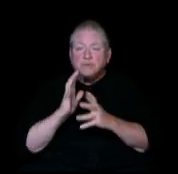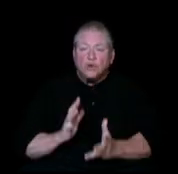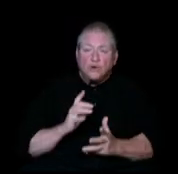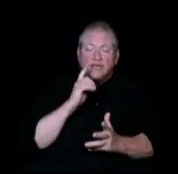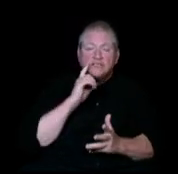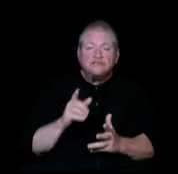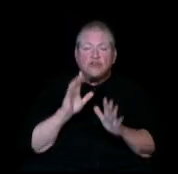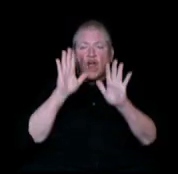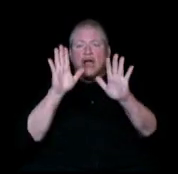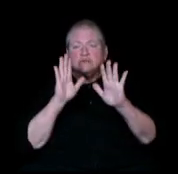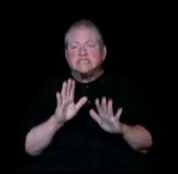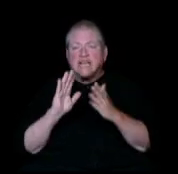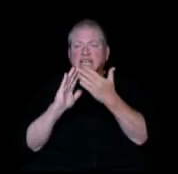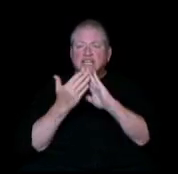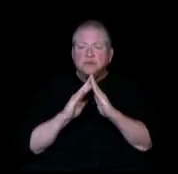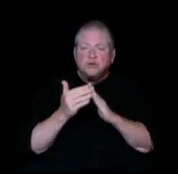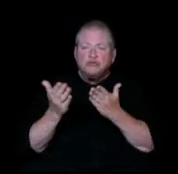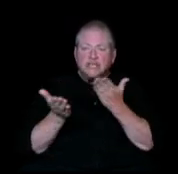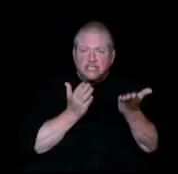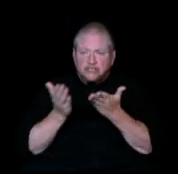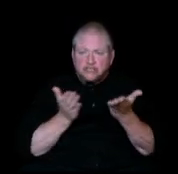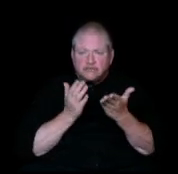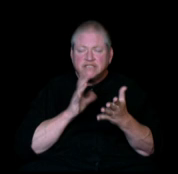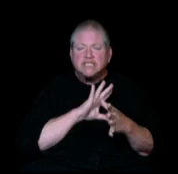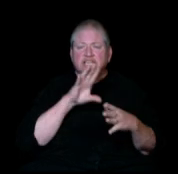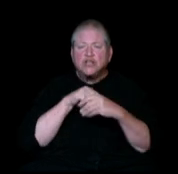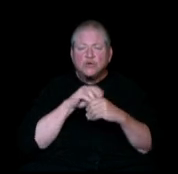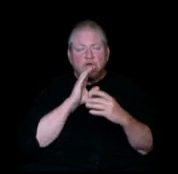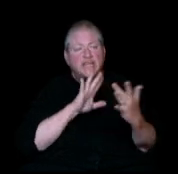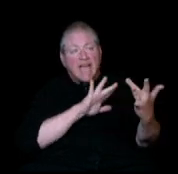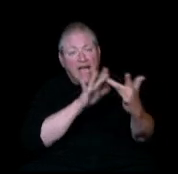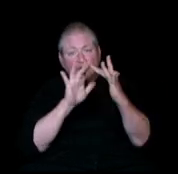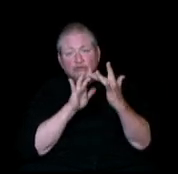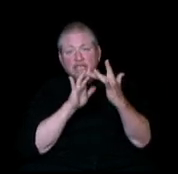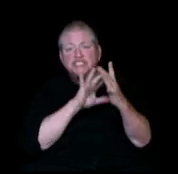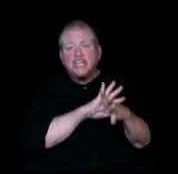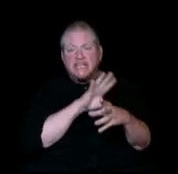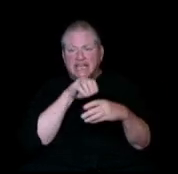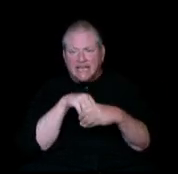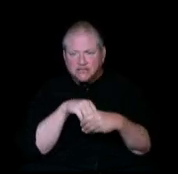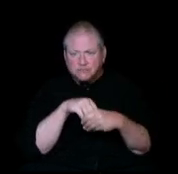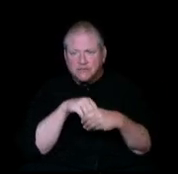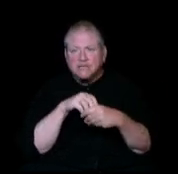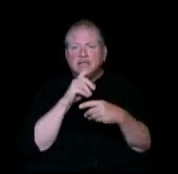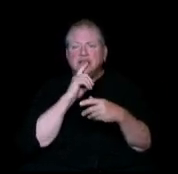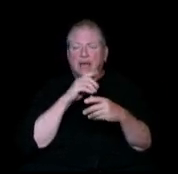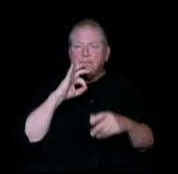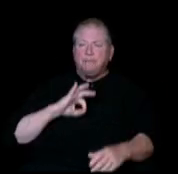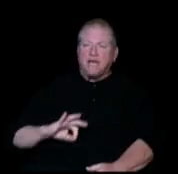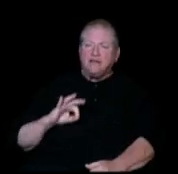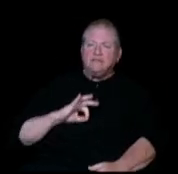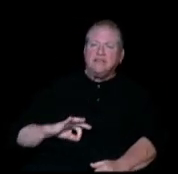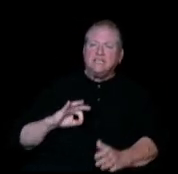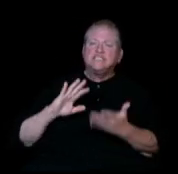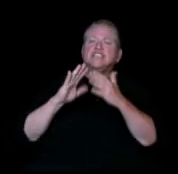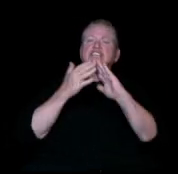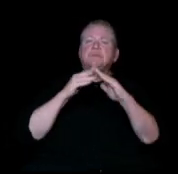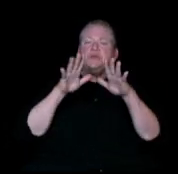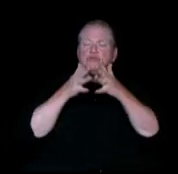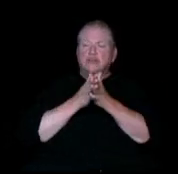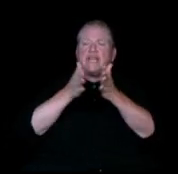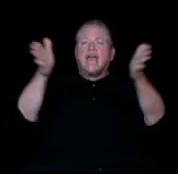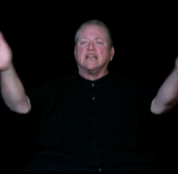in outstanding community service, including outreach and engagement activities that benefit the well-being of the community at large